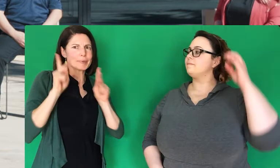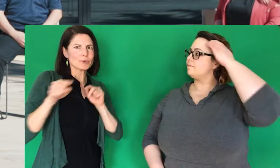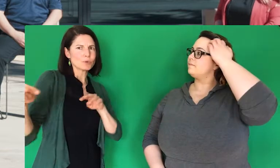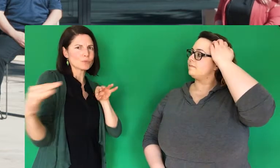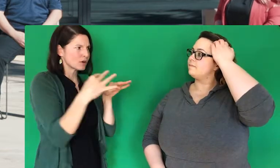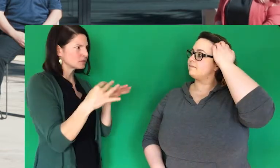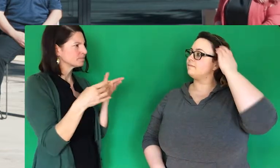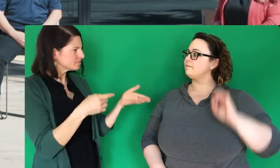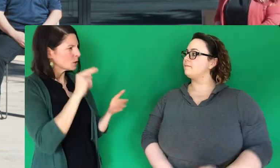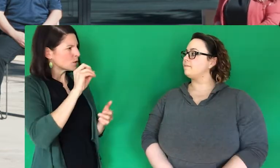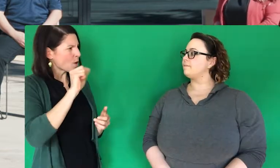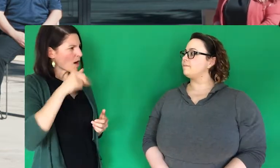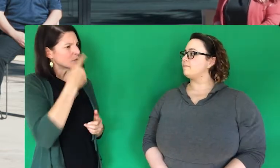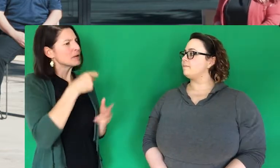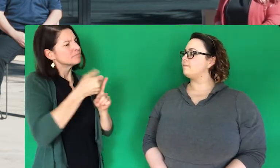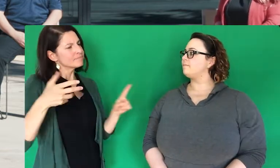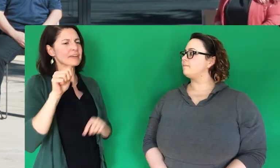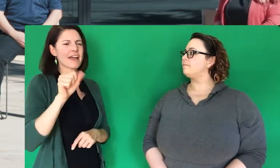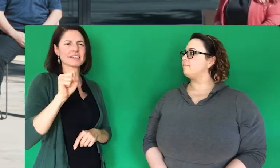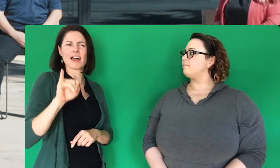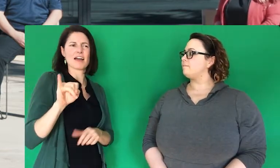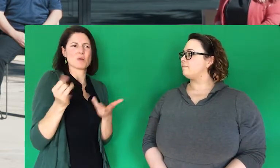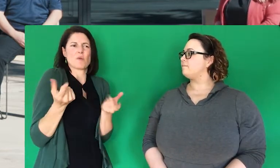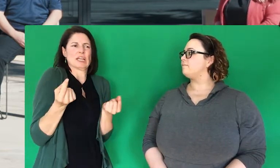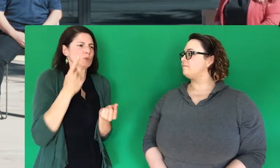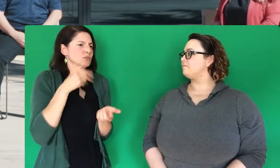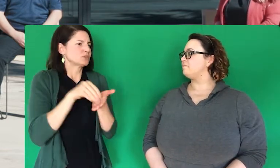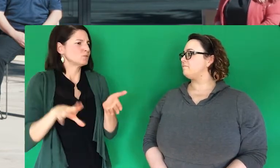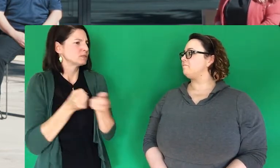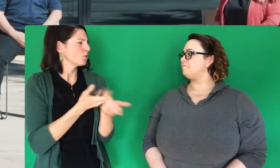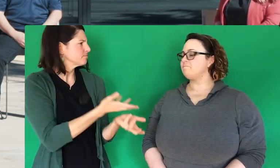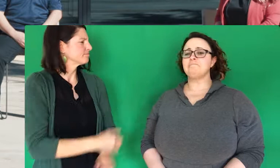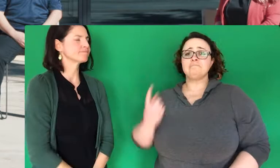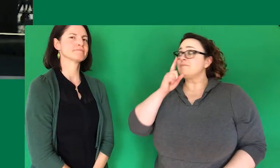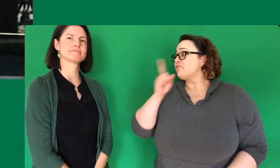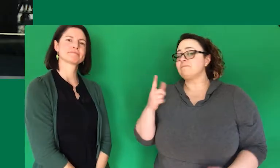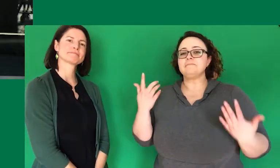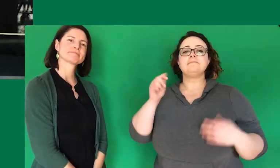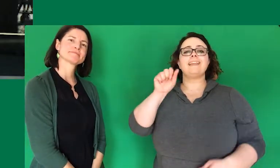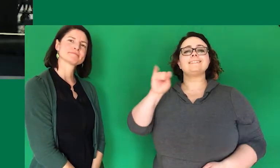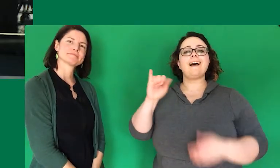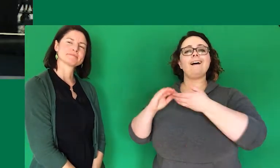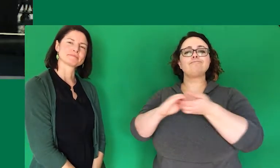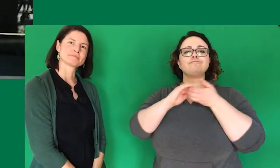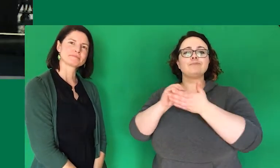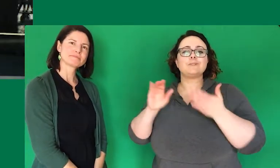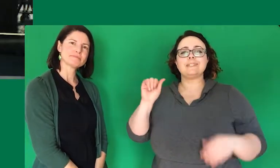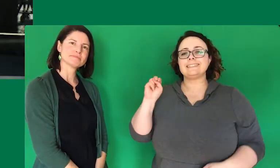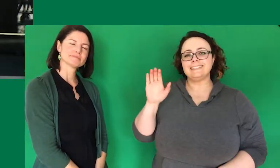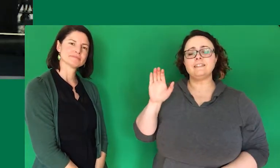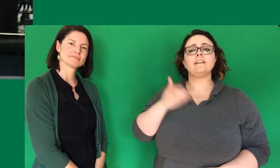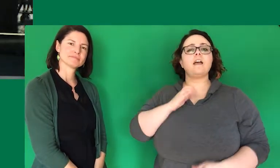out there, Noah, can you please tell us a little bit about ASI and what ASI does for student support? Certainly. ASI, or